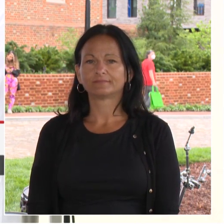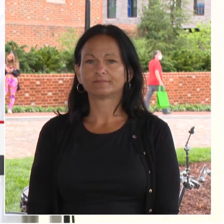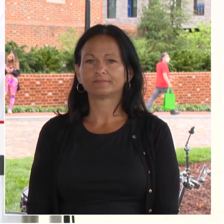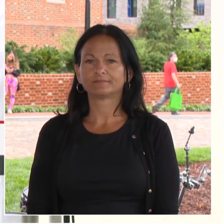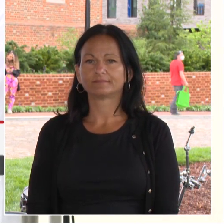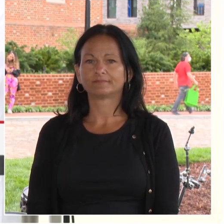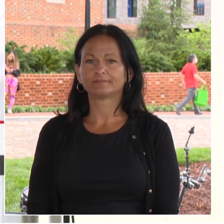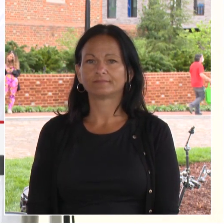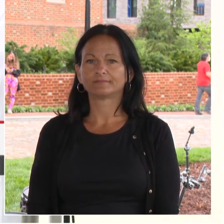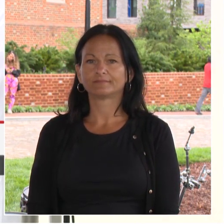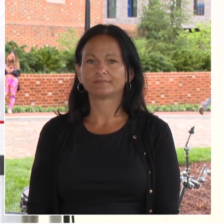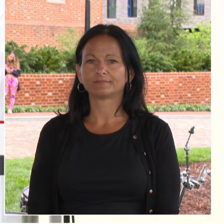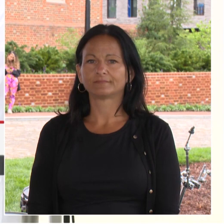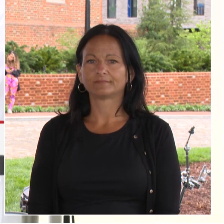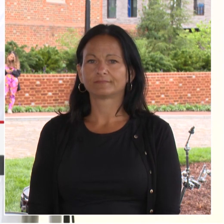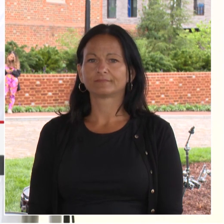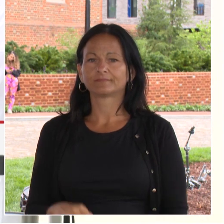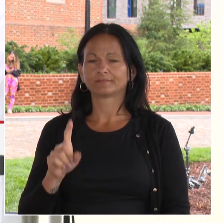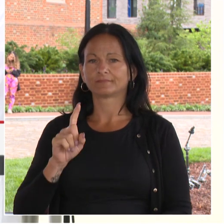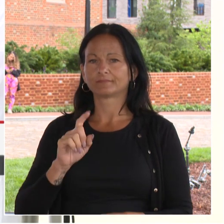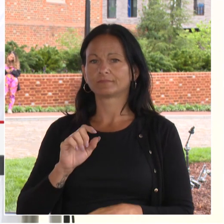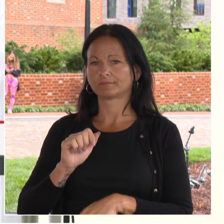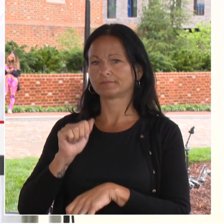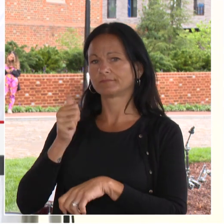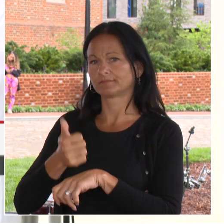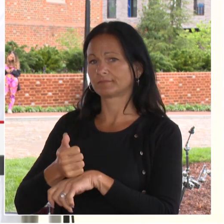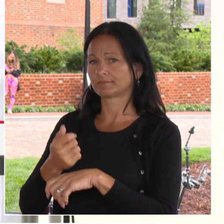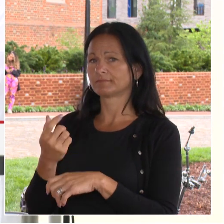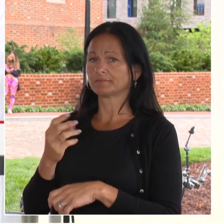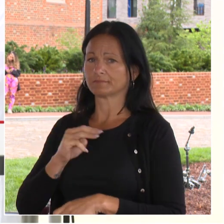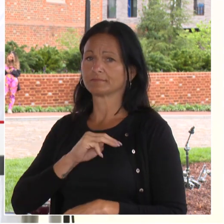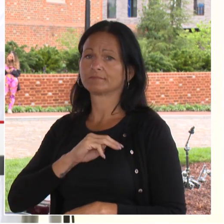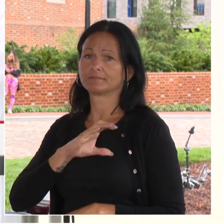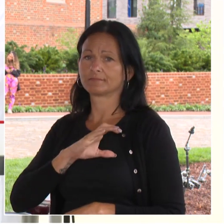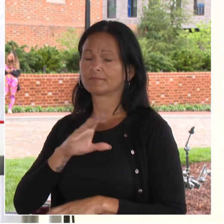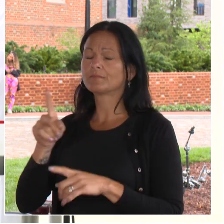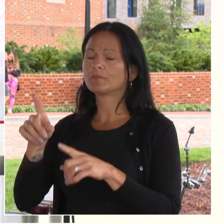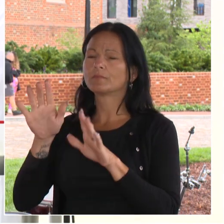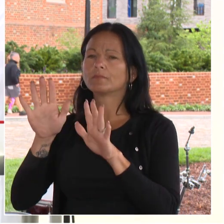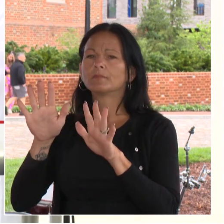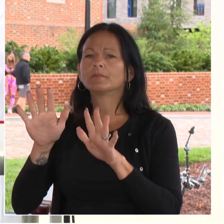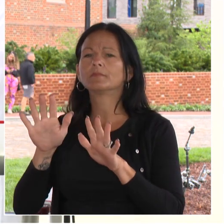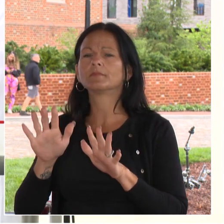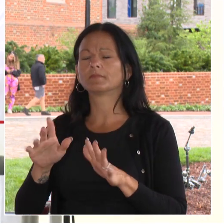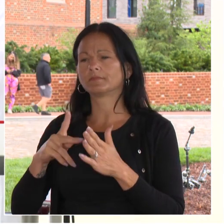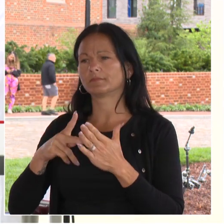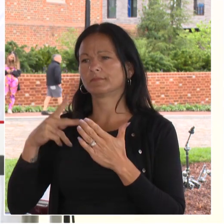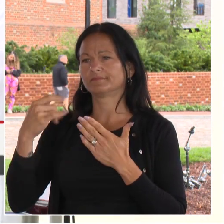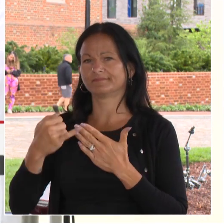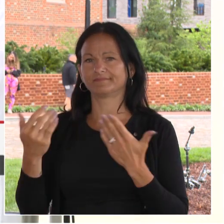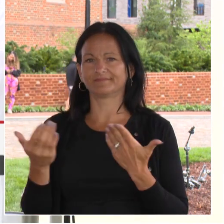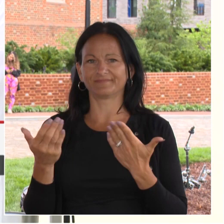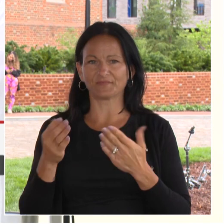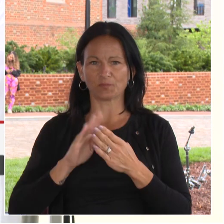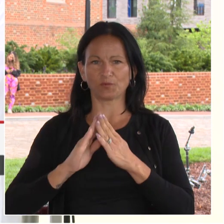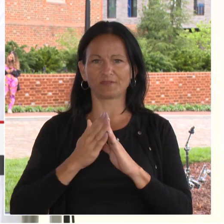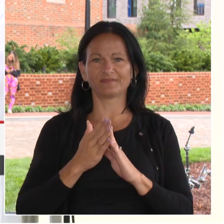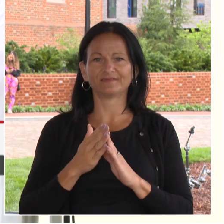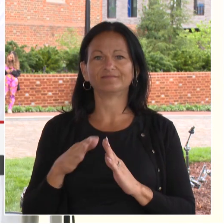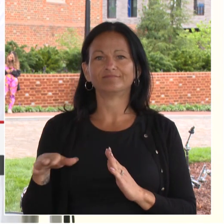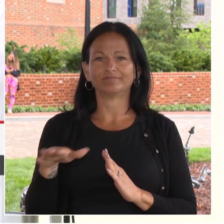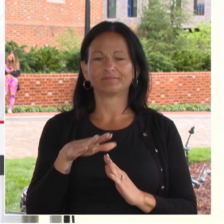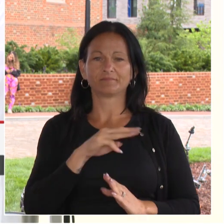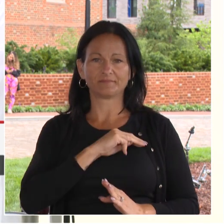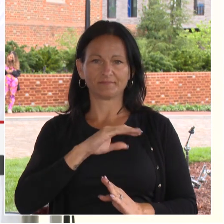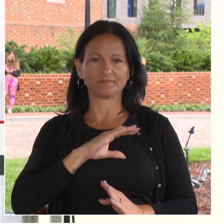and the mayor, the city, and the surrounding neighborhood for your support. We also want to recognize Fannie Mae for